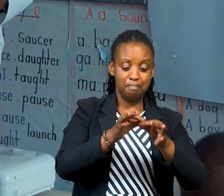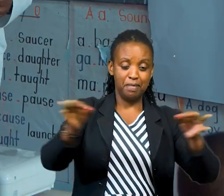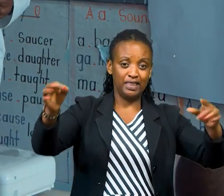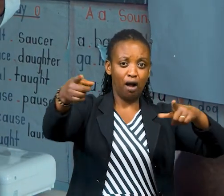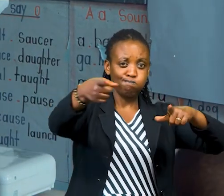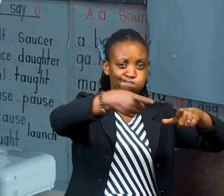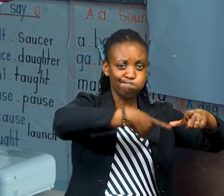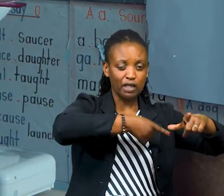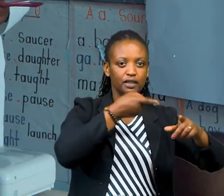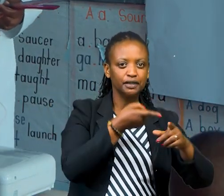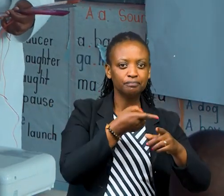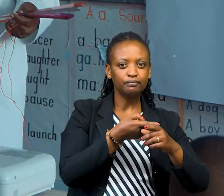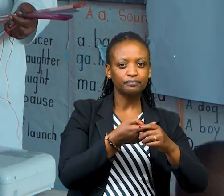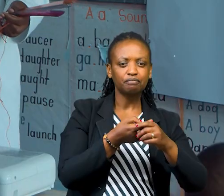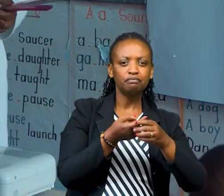this meter ruler